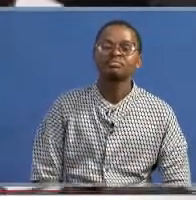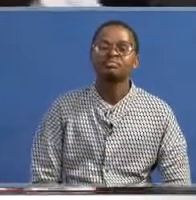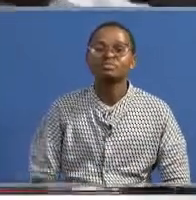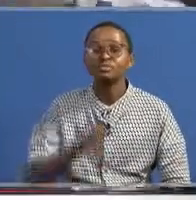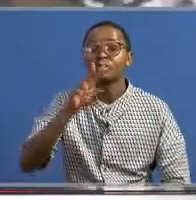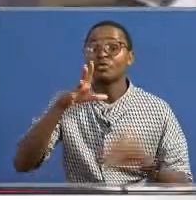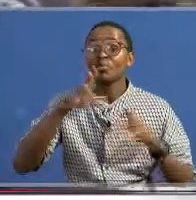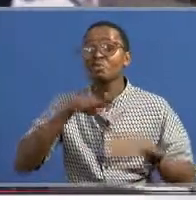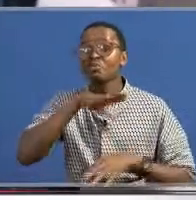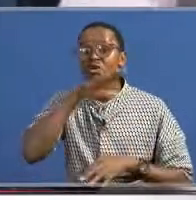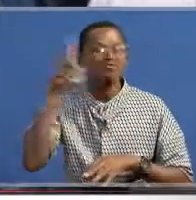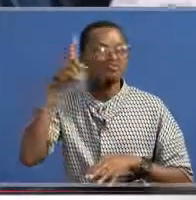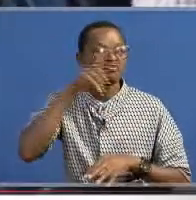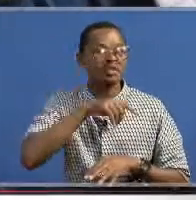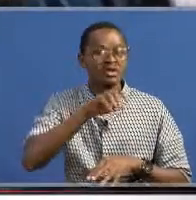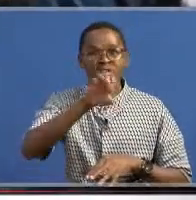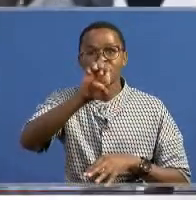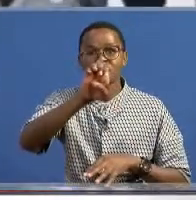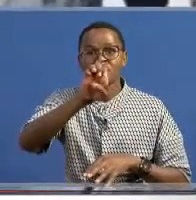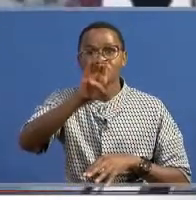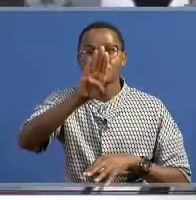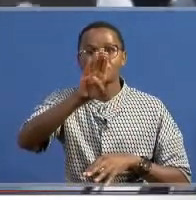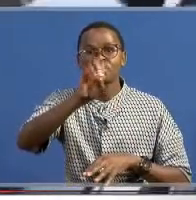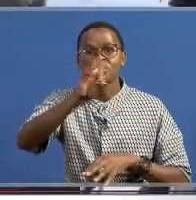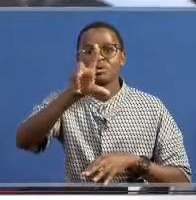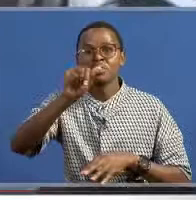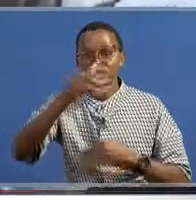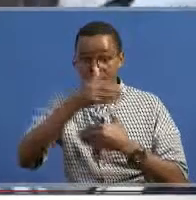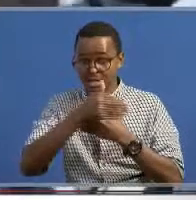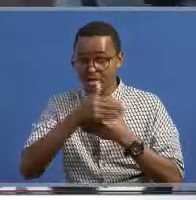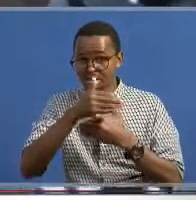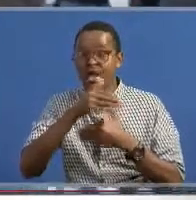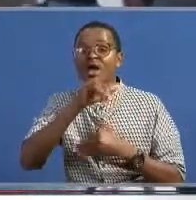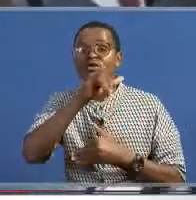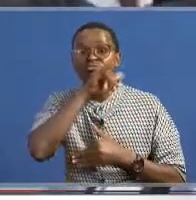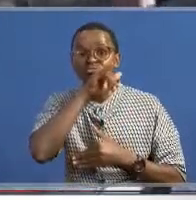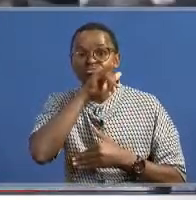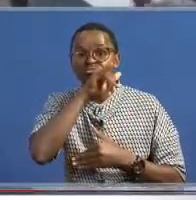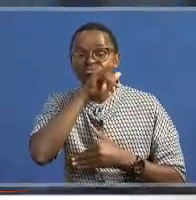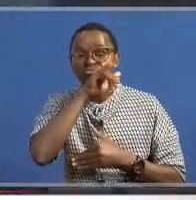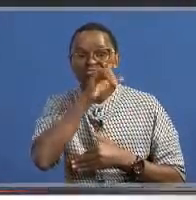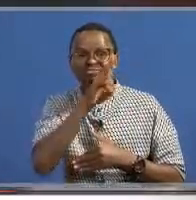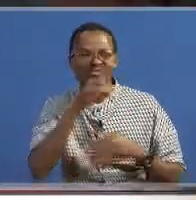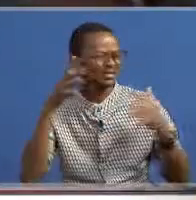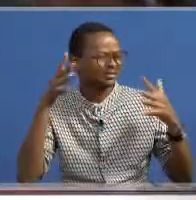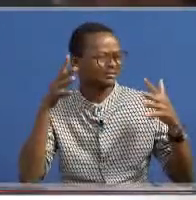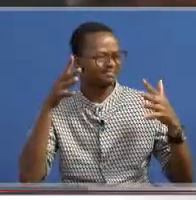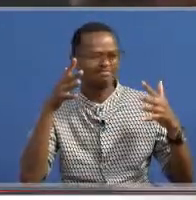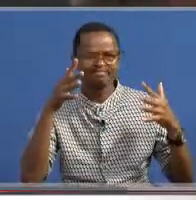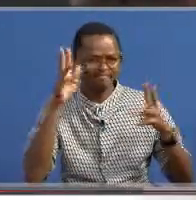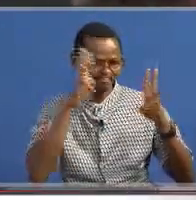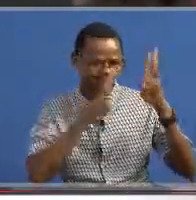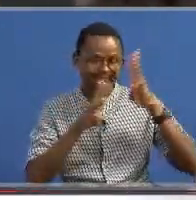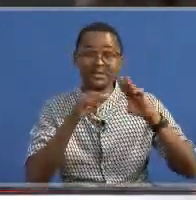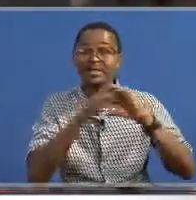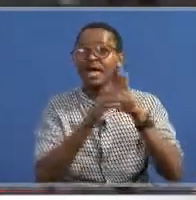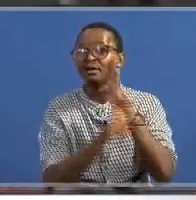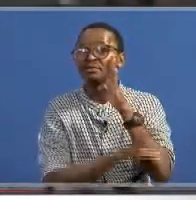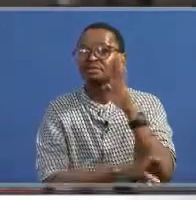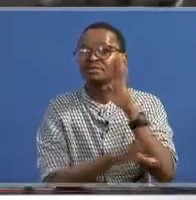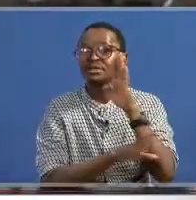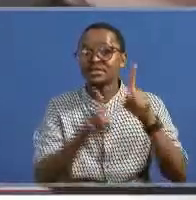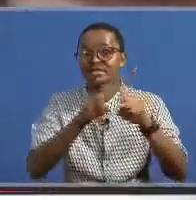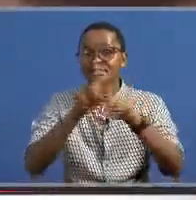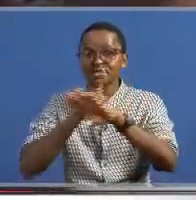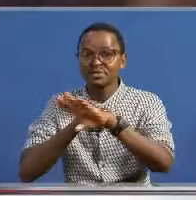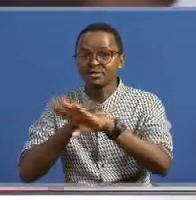2 people died following an Ebola outbreak in the neighboring country, Uganda, posing a huge cause of alarm in the country. At the